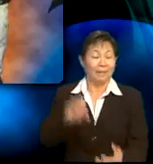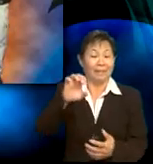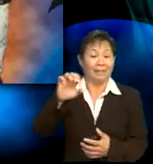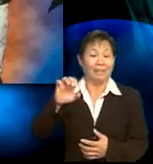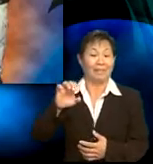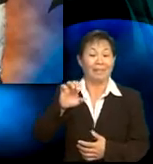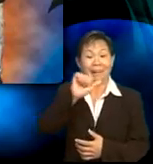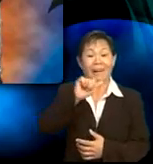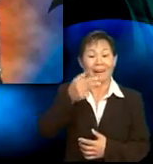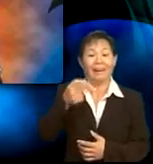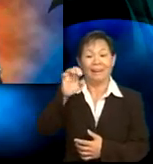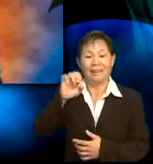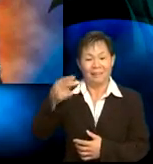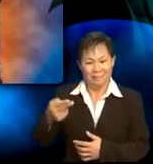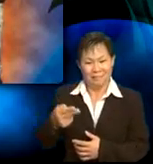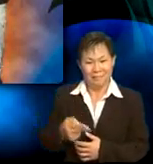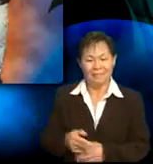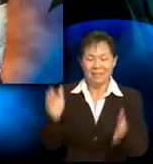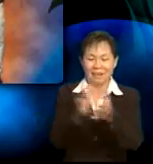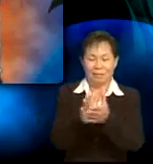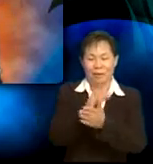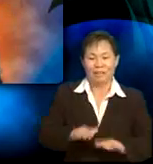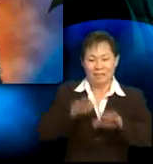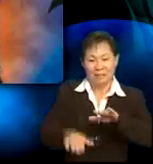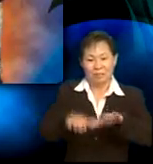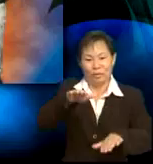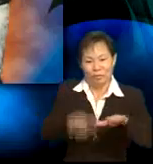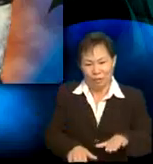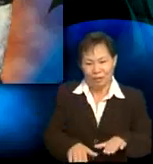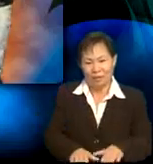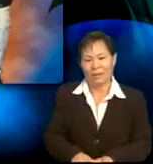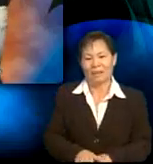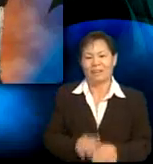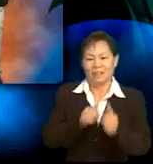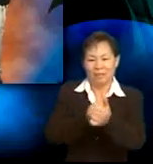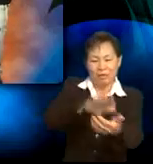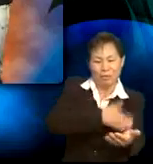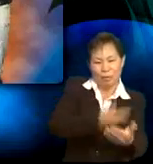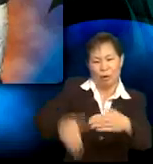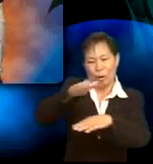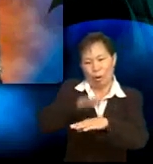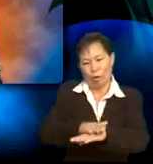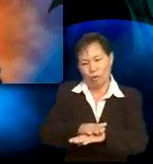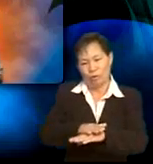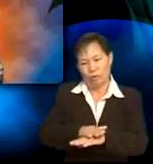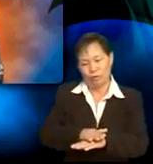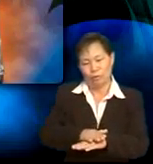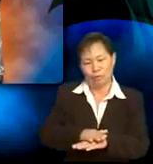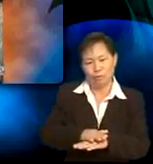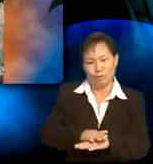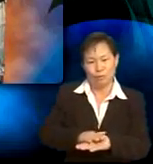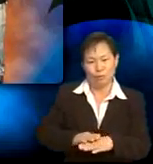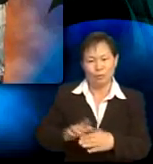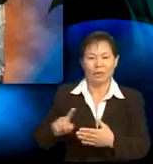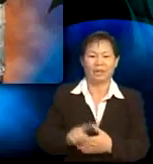sky. Clap your hands and stamp your feet. And keep the rhythm of the beat. Yasmin's gonna take you through the song,